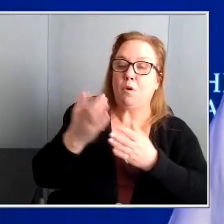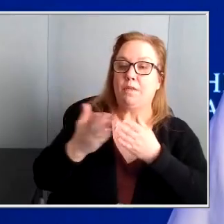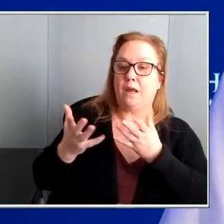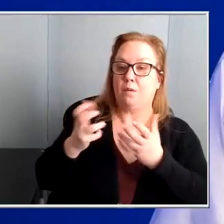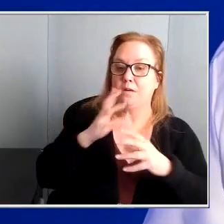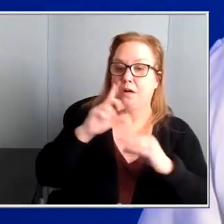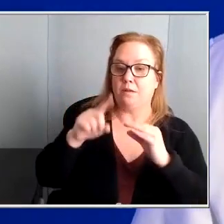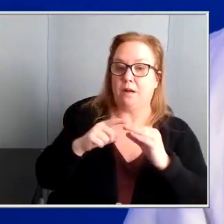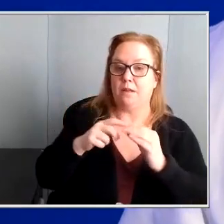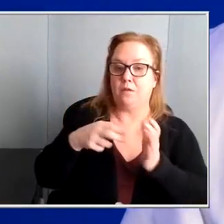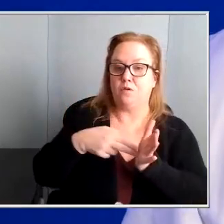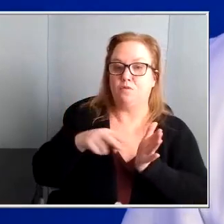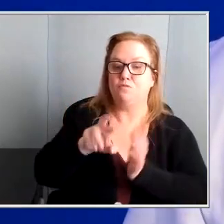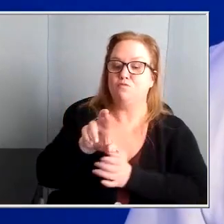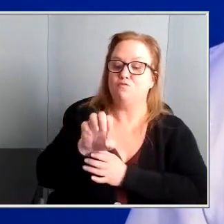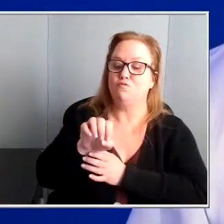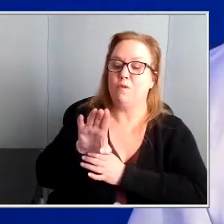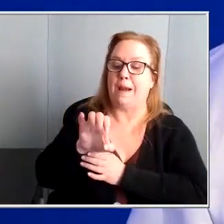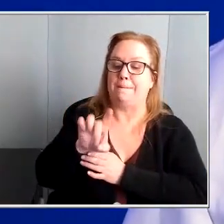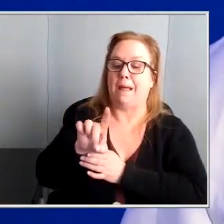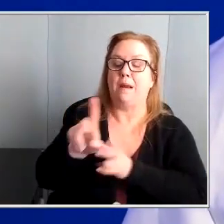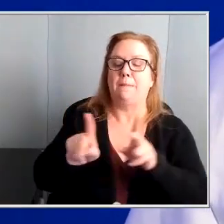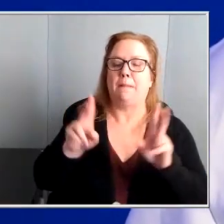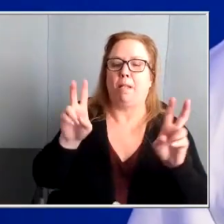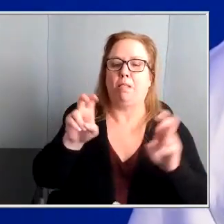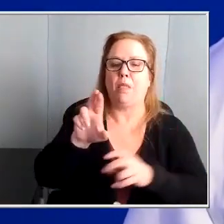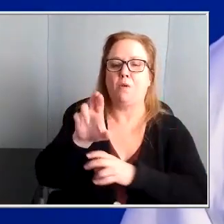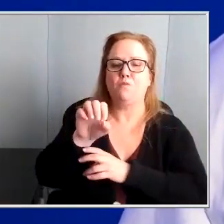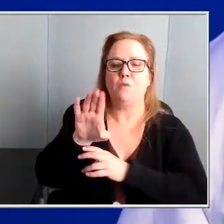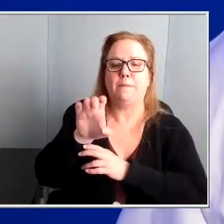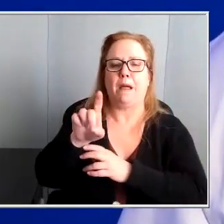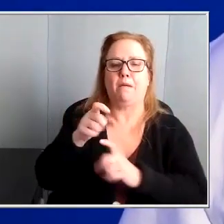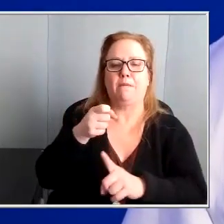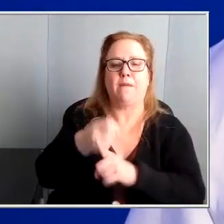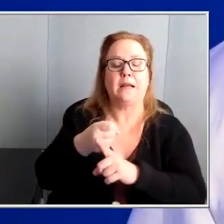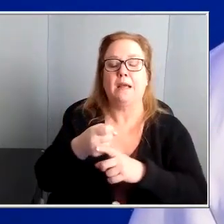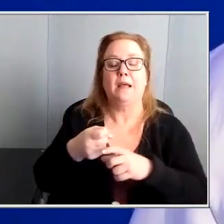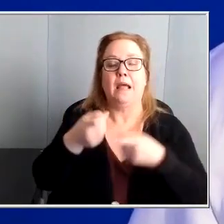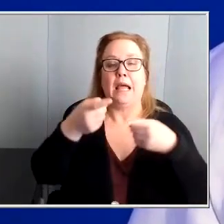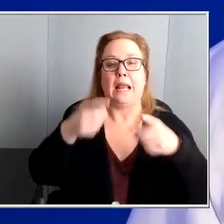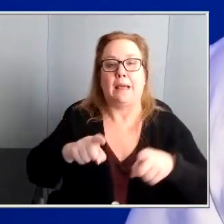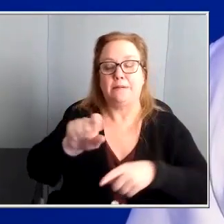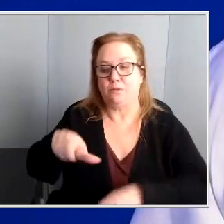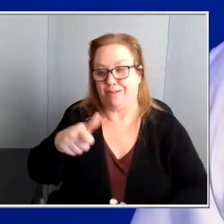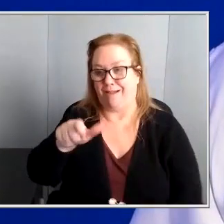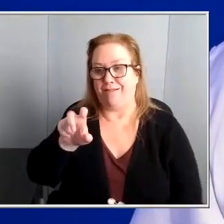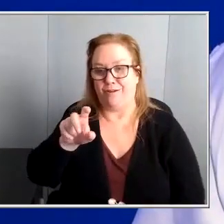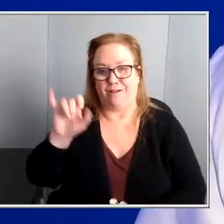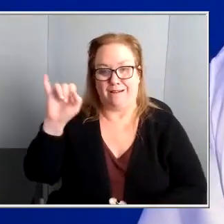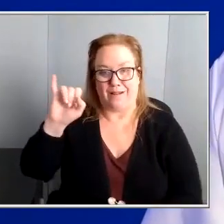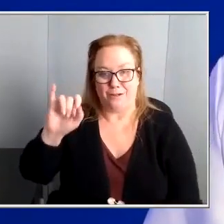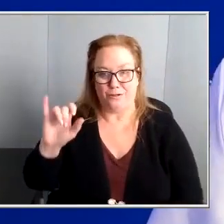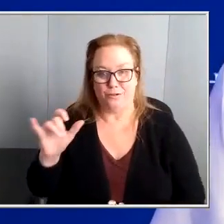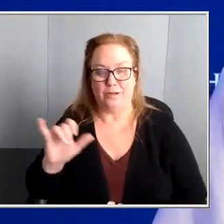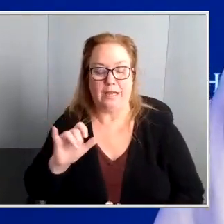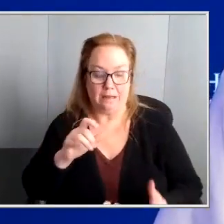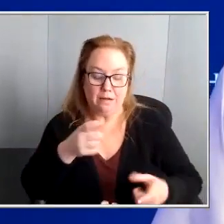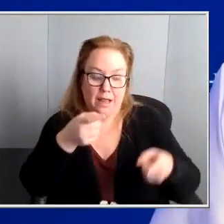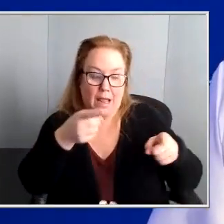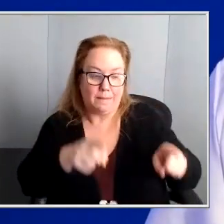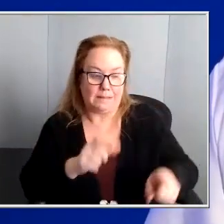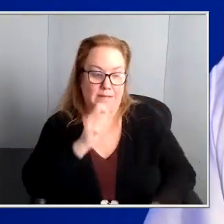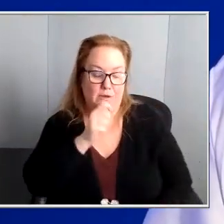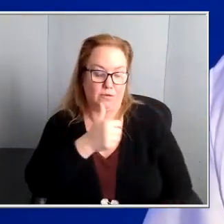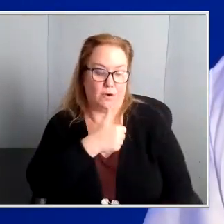the rebound. People are concerned about the rebound effect. The rebound effect happens with other viral infections. It also happens even if you don't